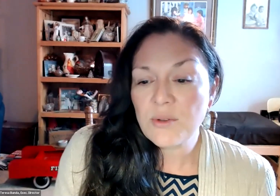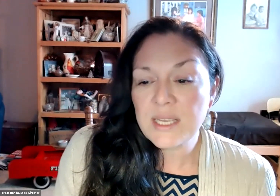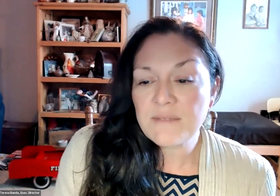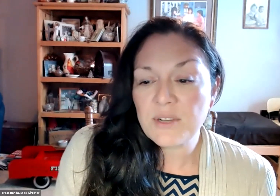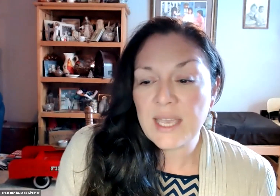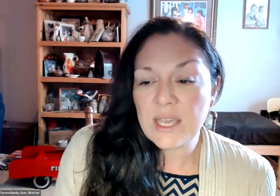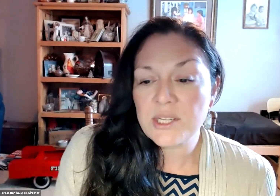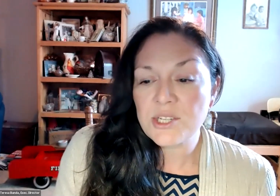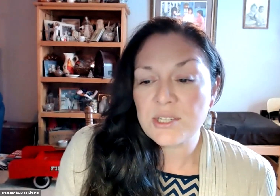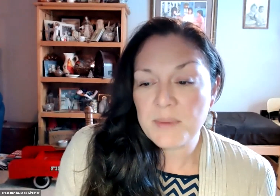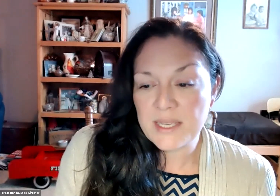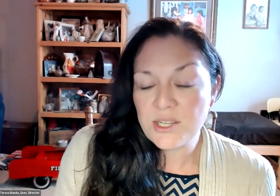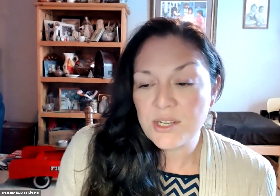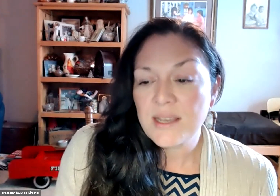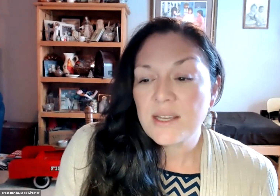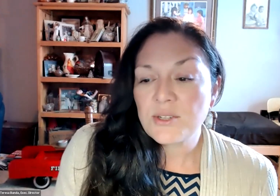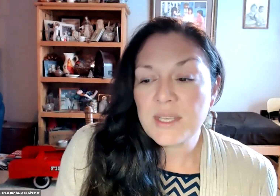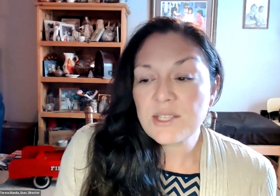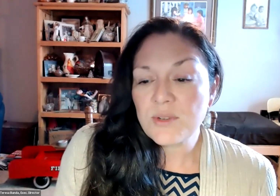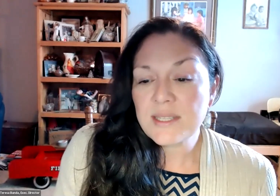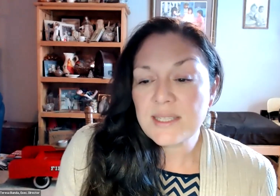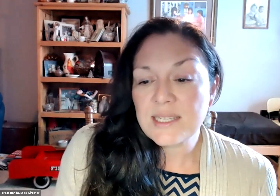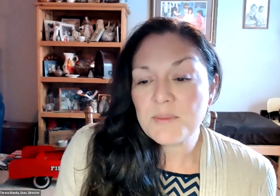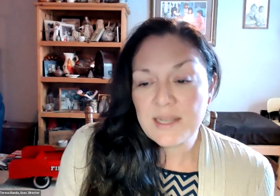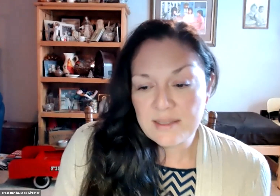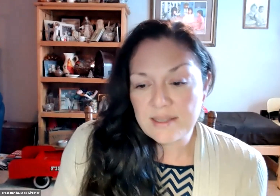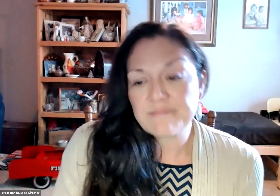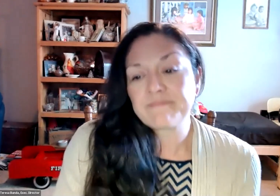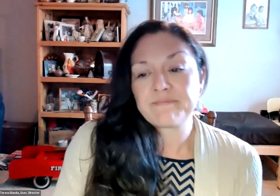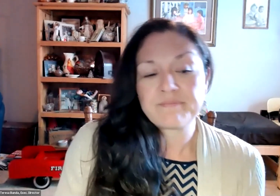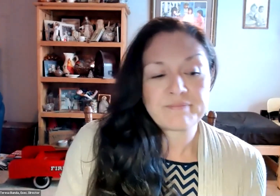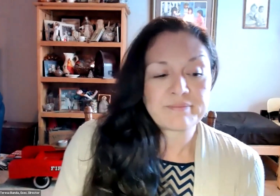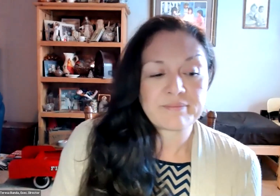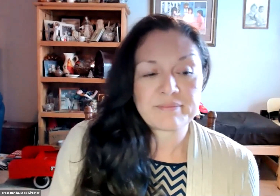showing no need for language speech? Do these students need to be tested?